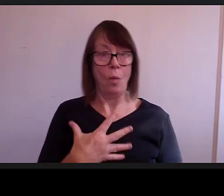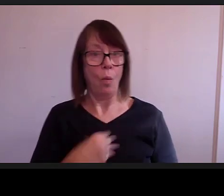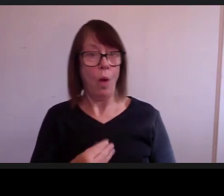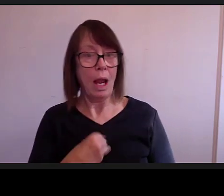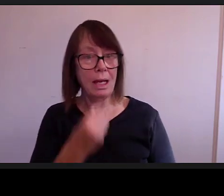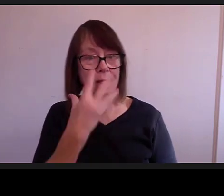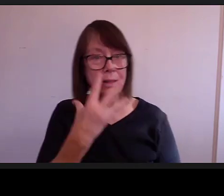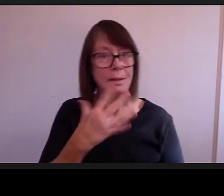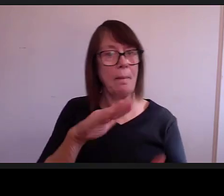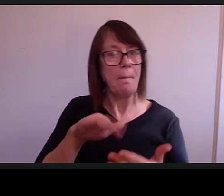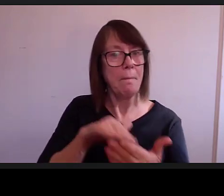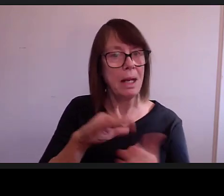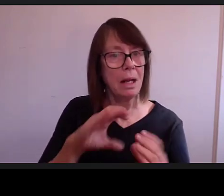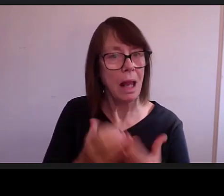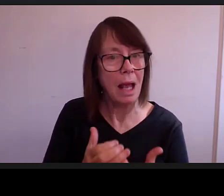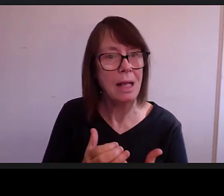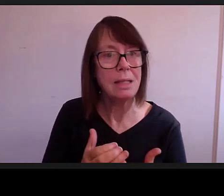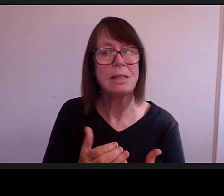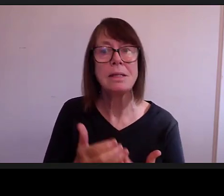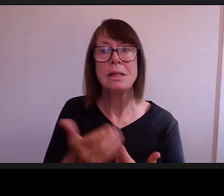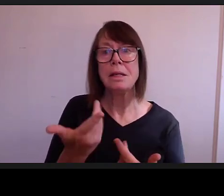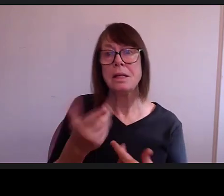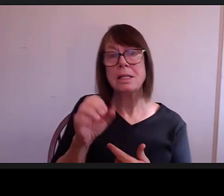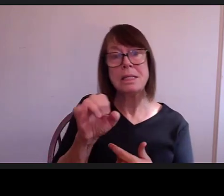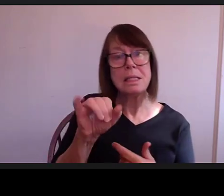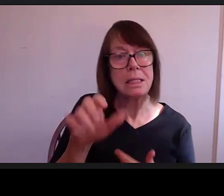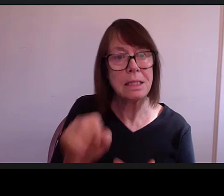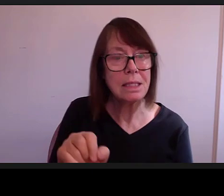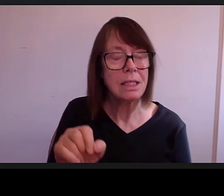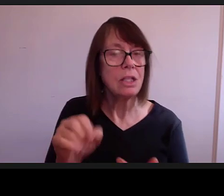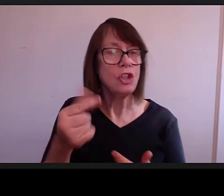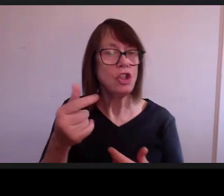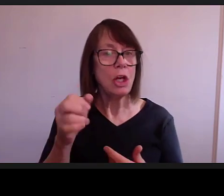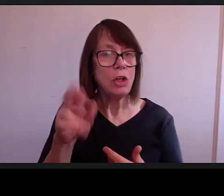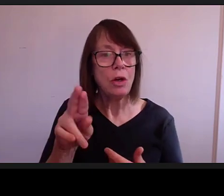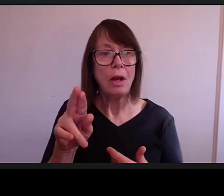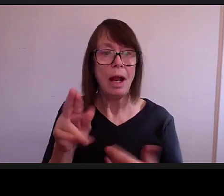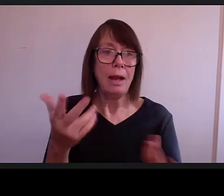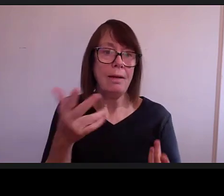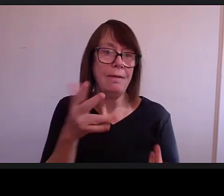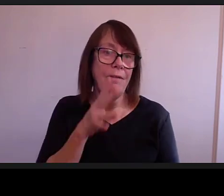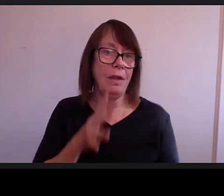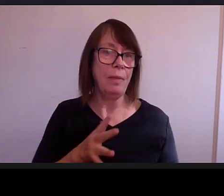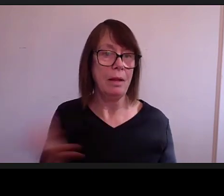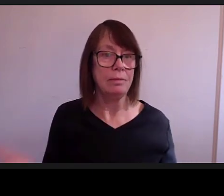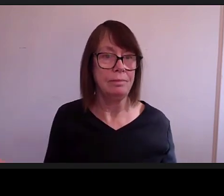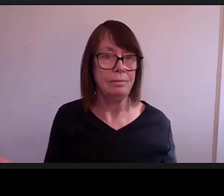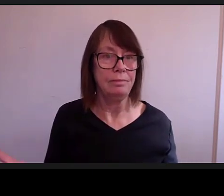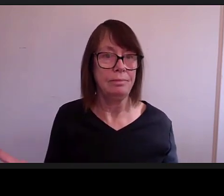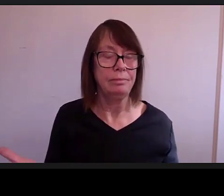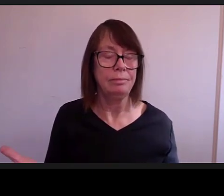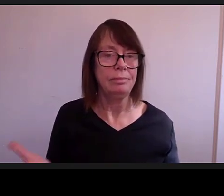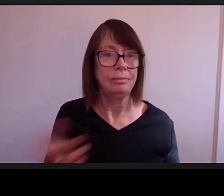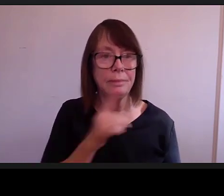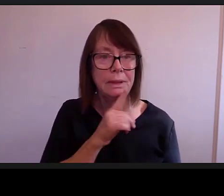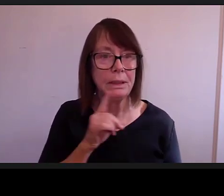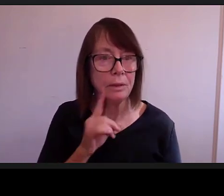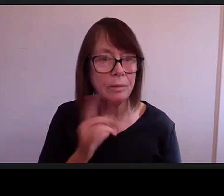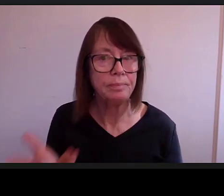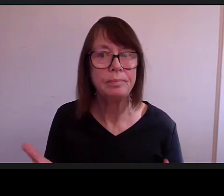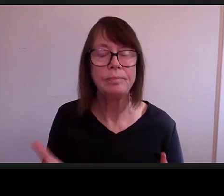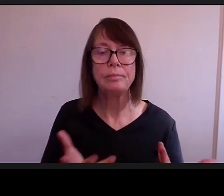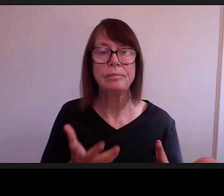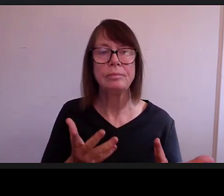settler, and cisgender female. It's important for those engaging to first recognize their privilege